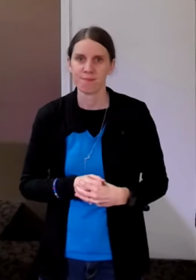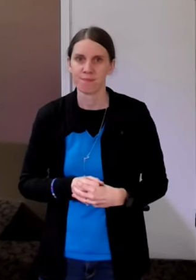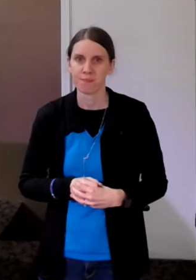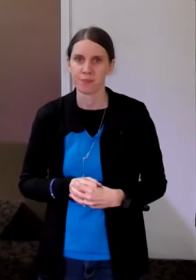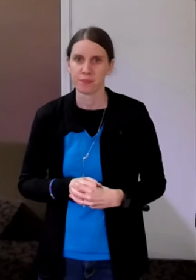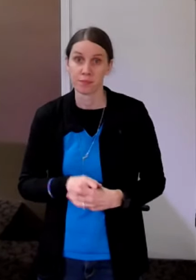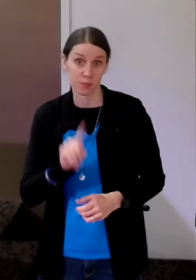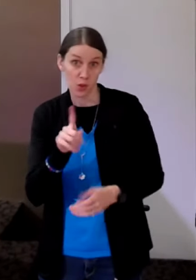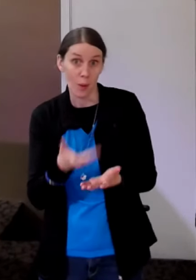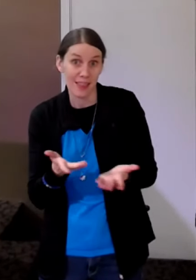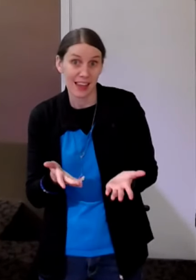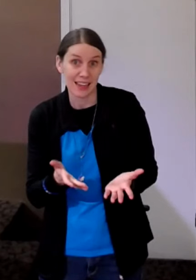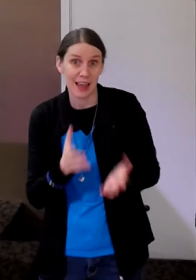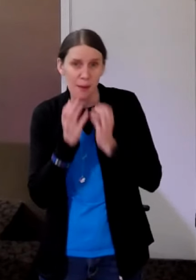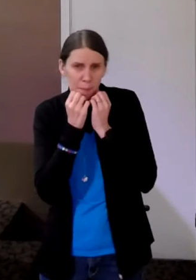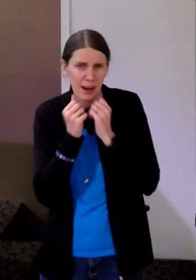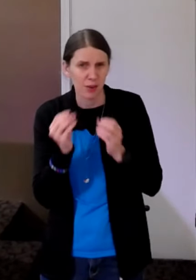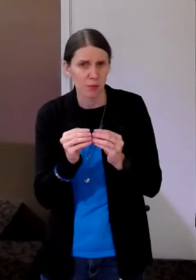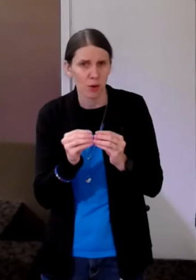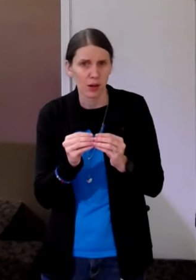And the one thing that mattered more